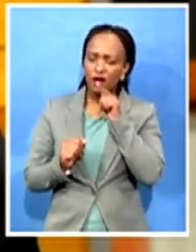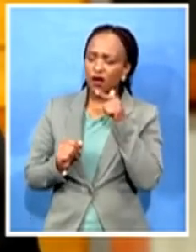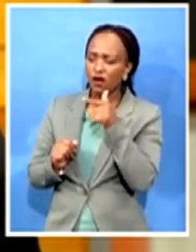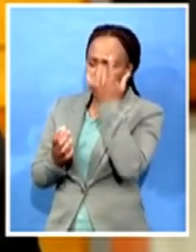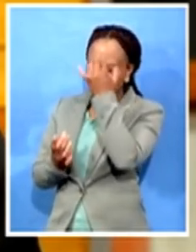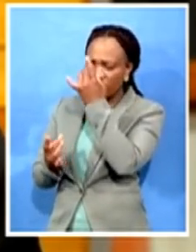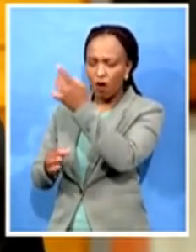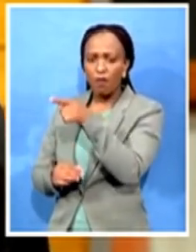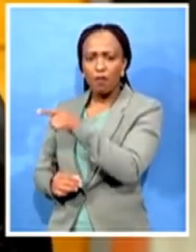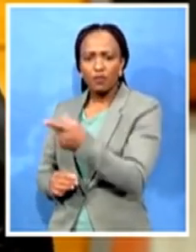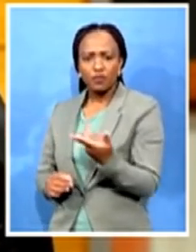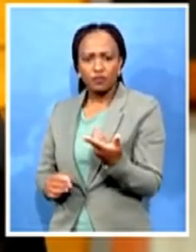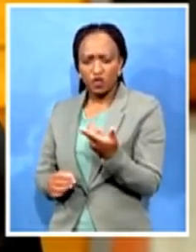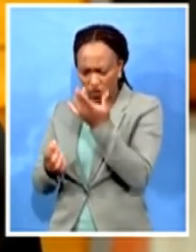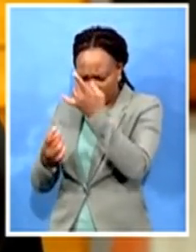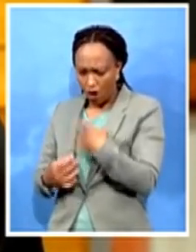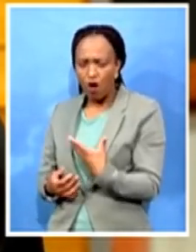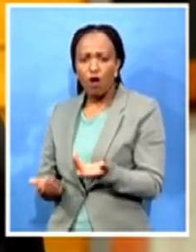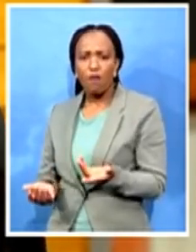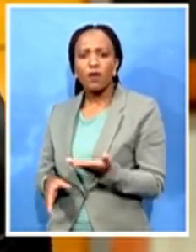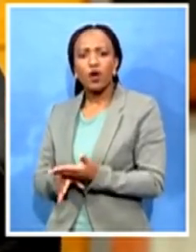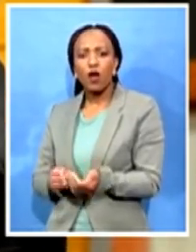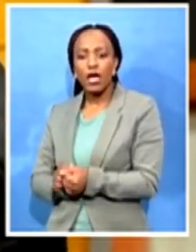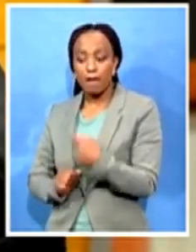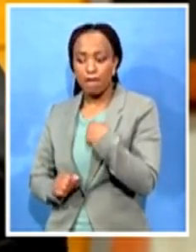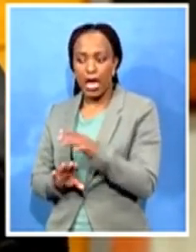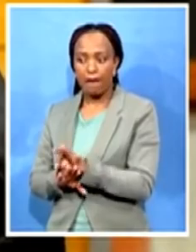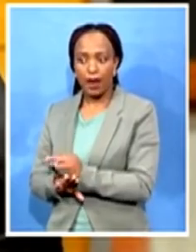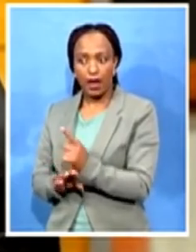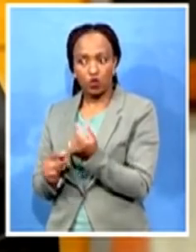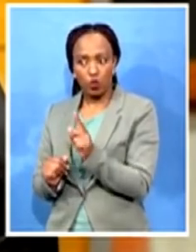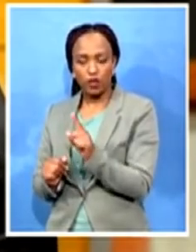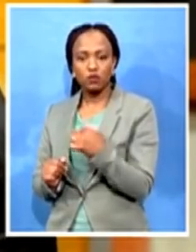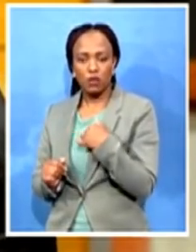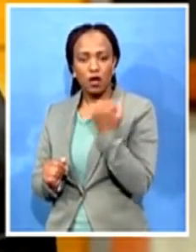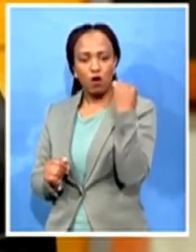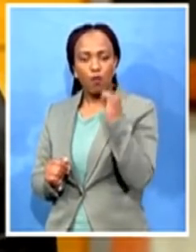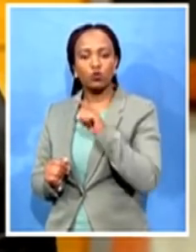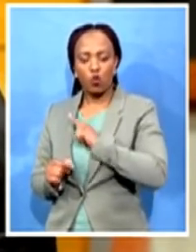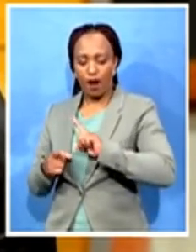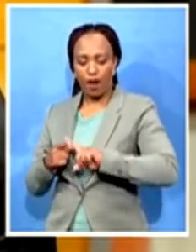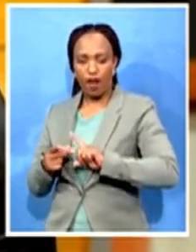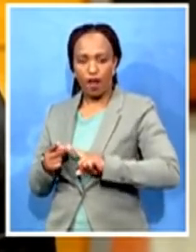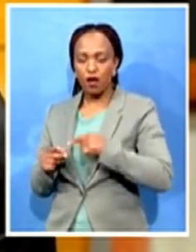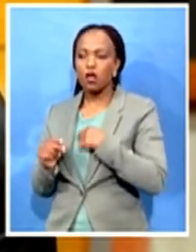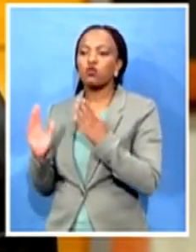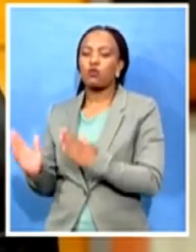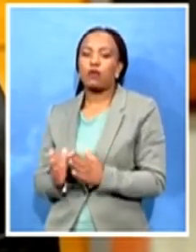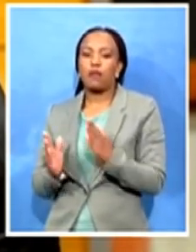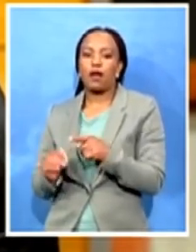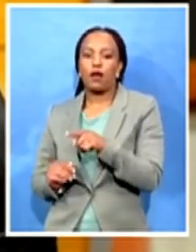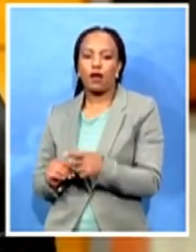your colleague and say, look, this is the reasons why I'm opposing, so you can then deal with it either on affidavit or on